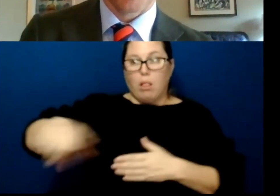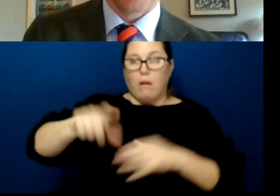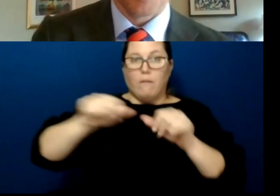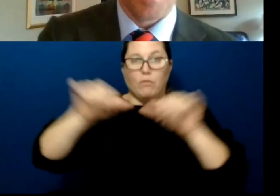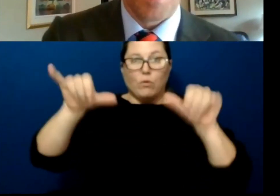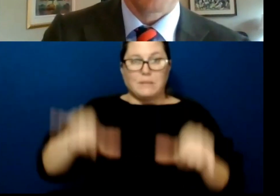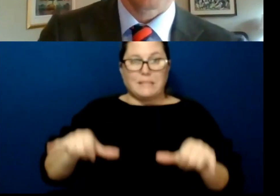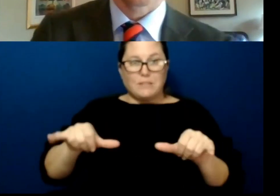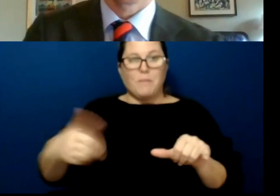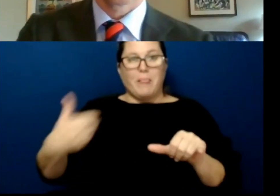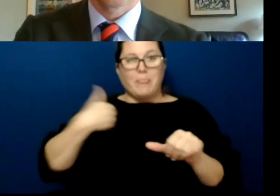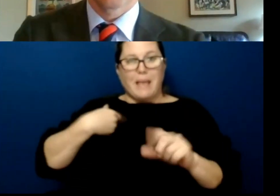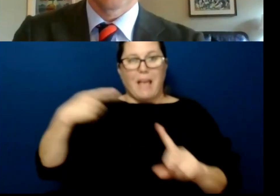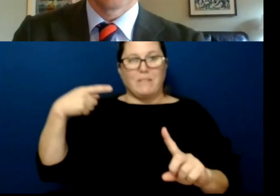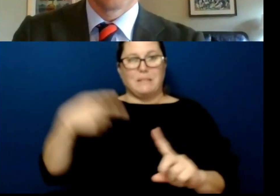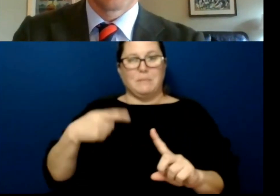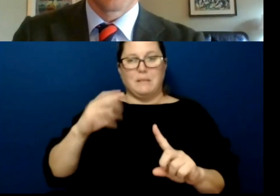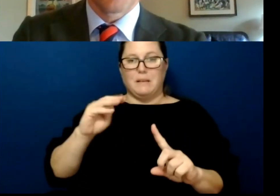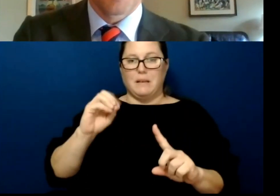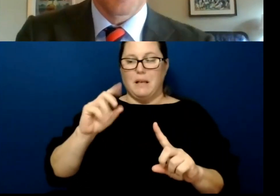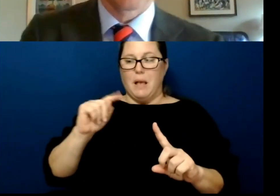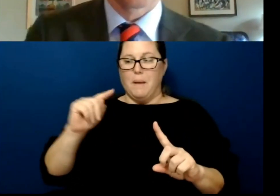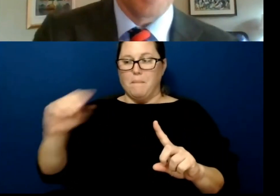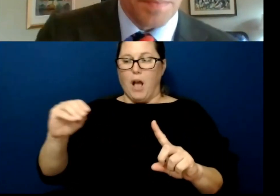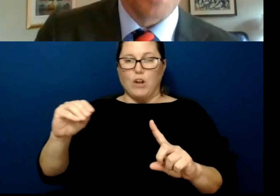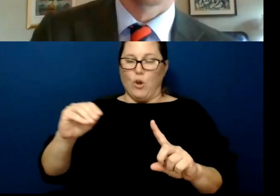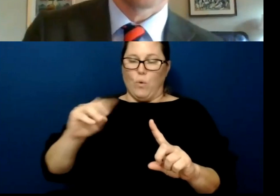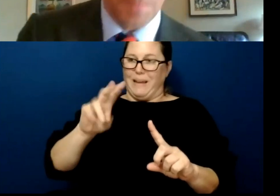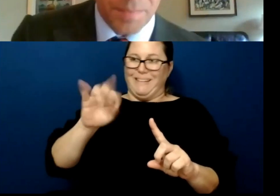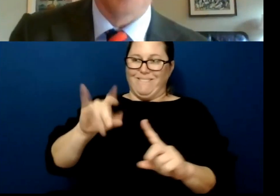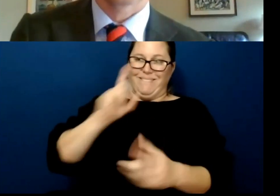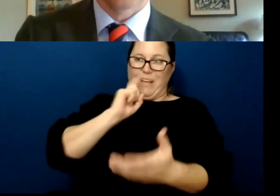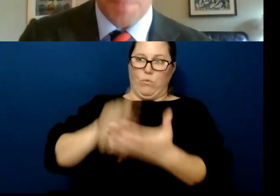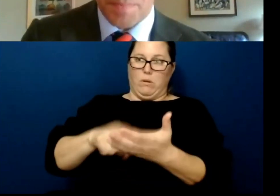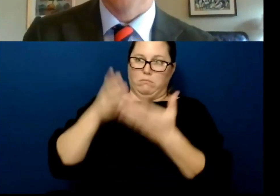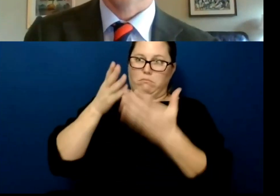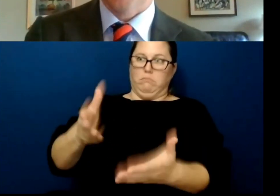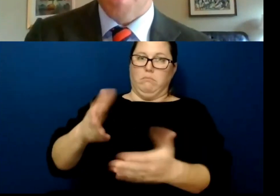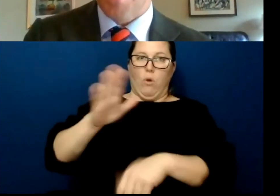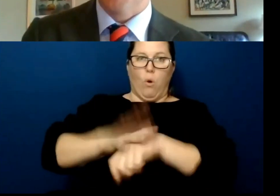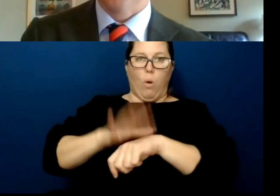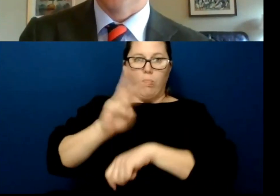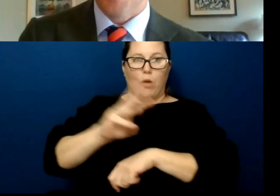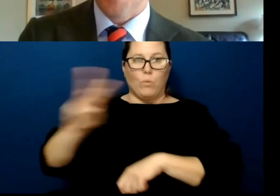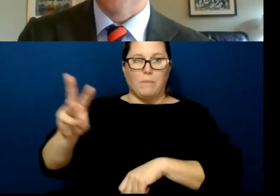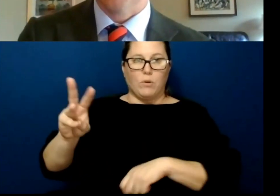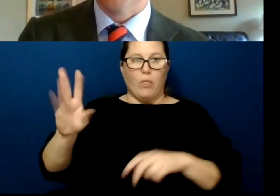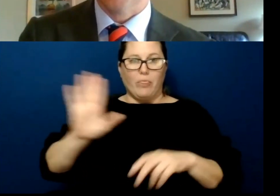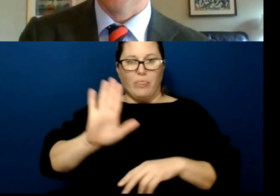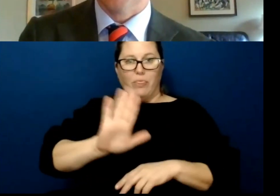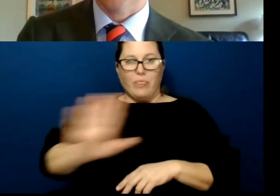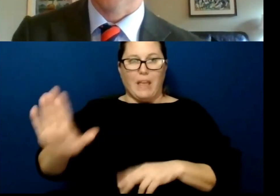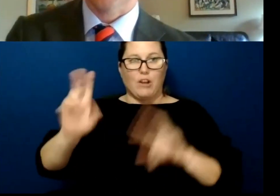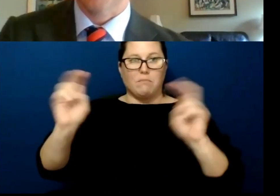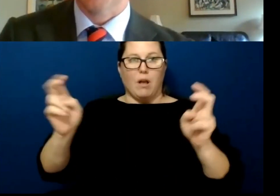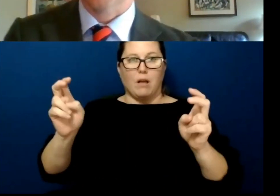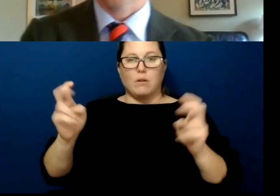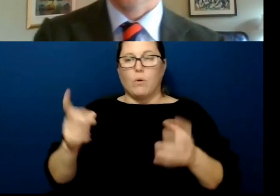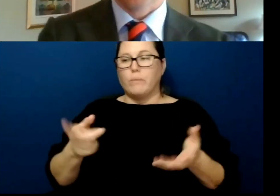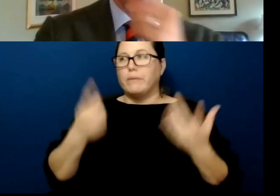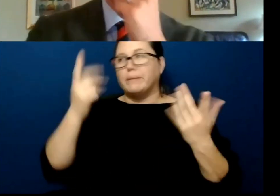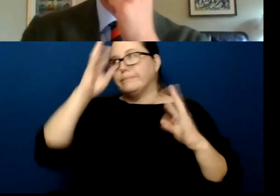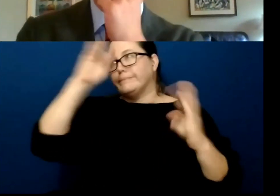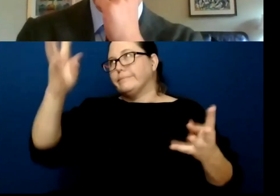motto, and it's very evident on their websites what each specific healthcare system's motto is. For instance, one will be like